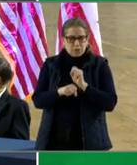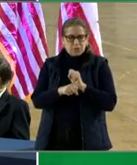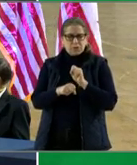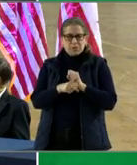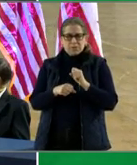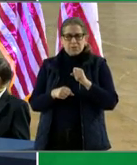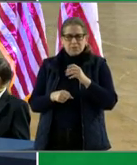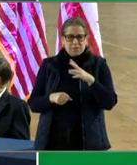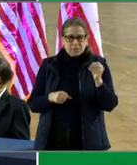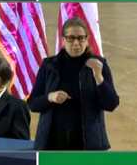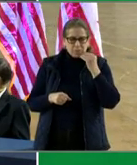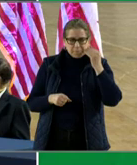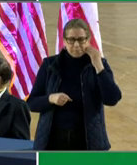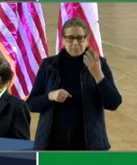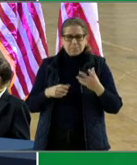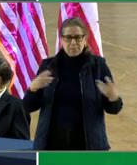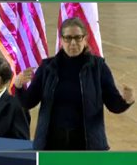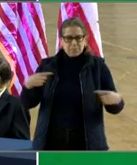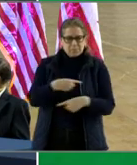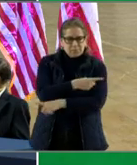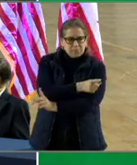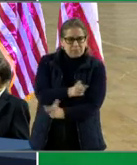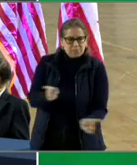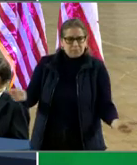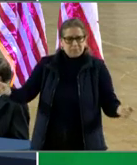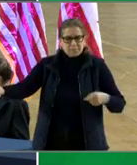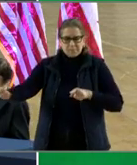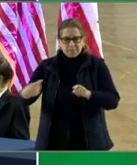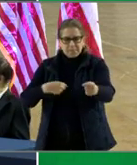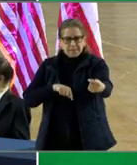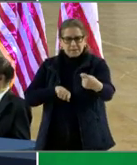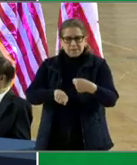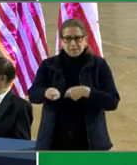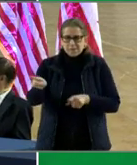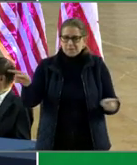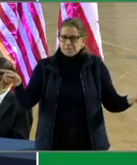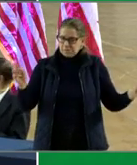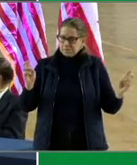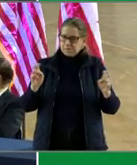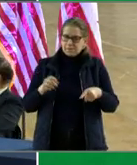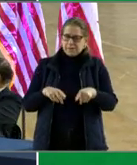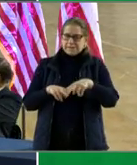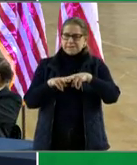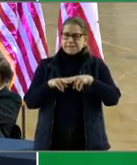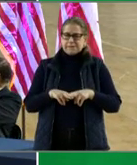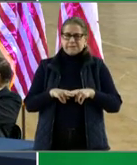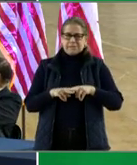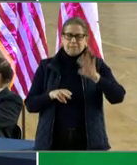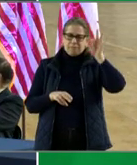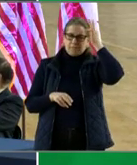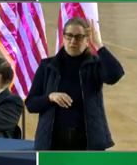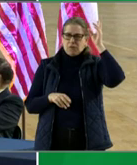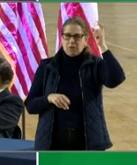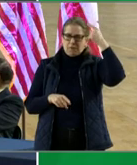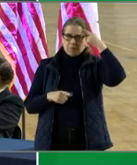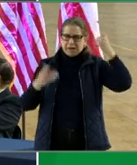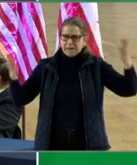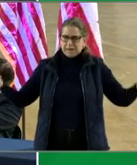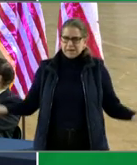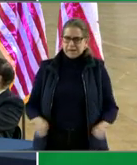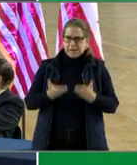also, of course, is the seat of our federal government, has a predominance of very critical